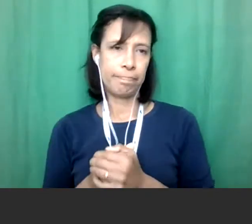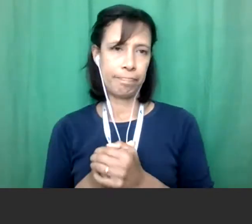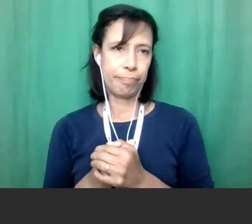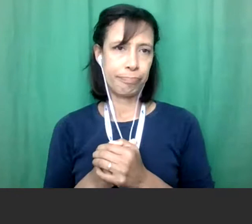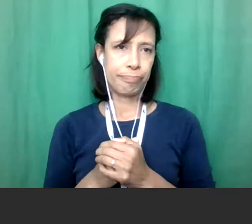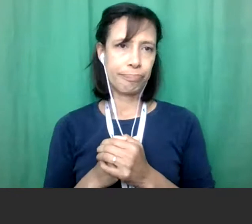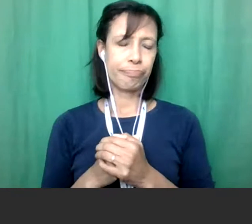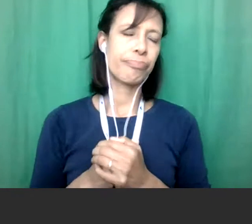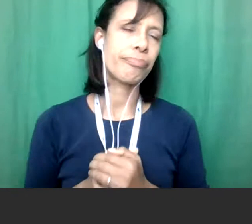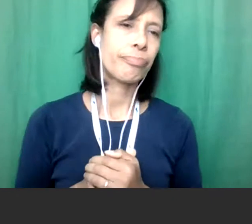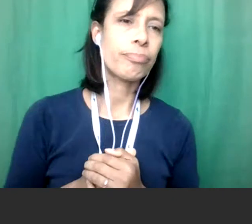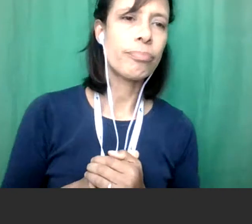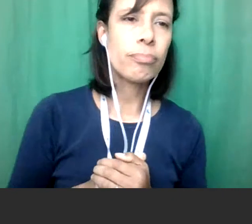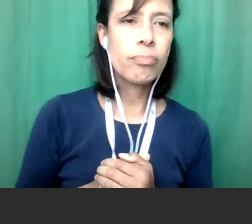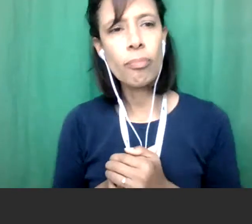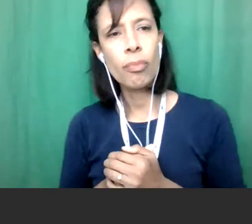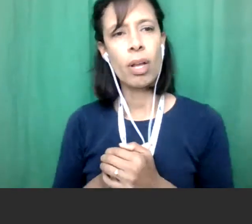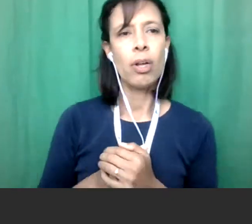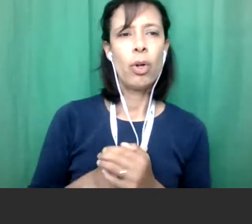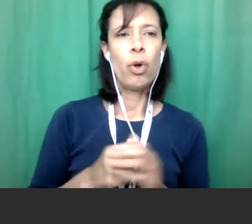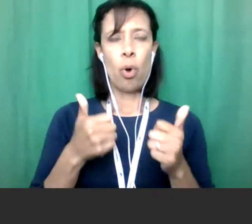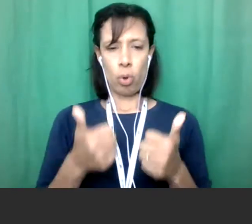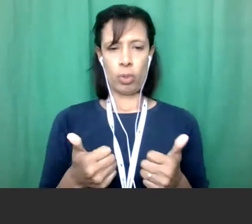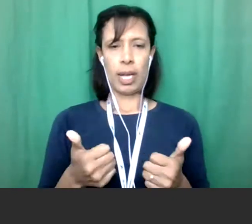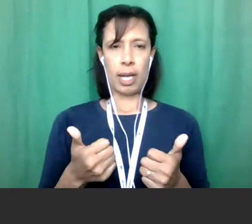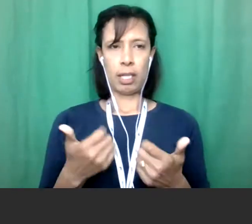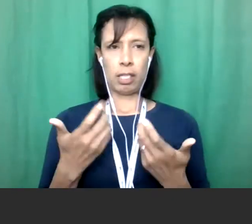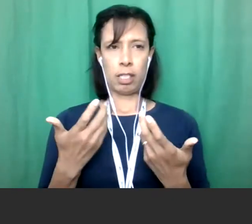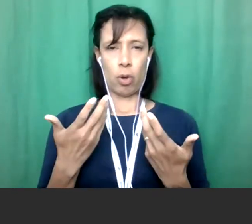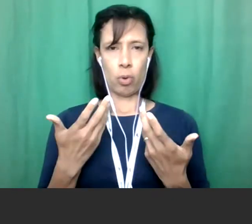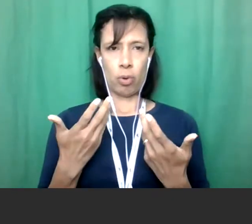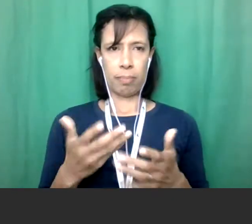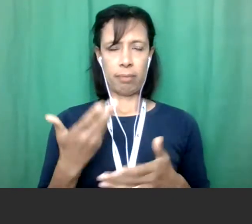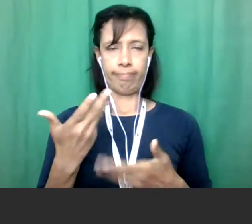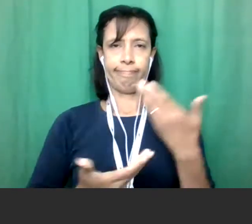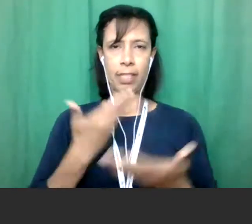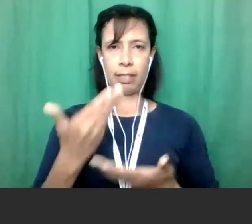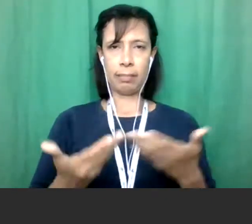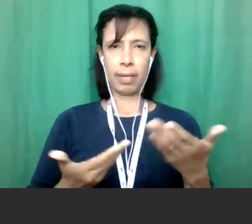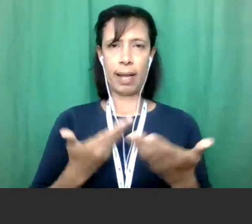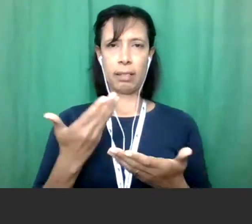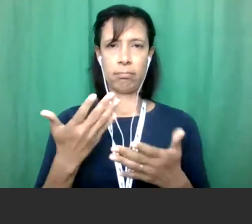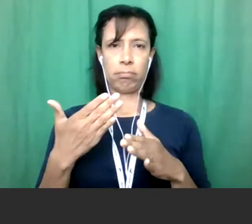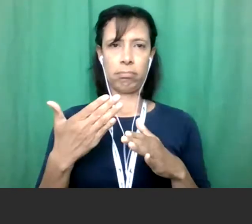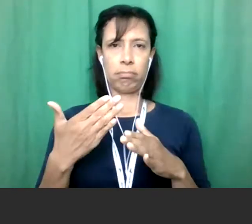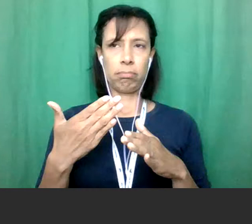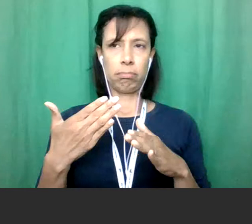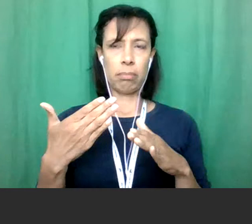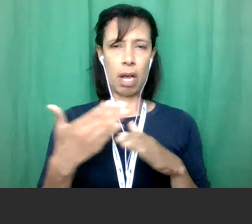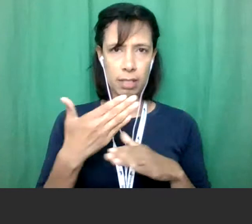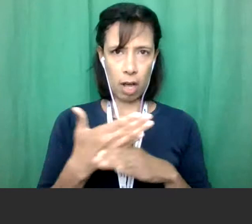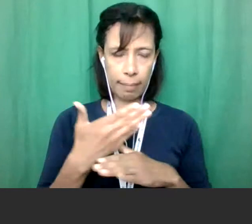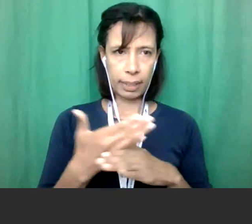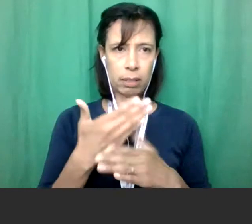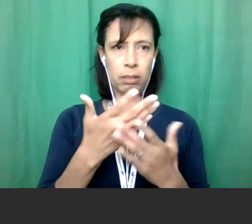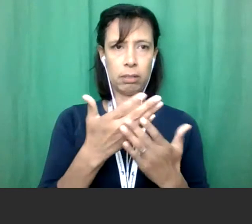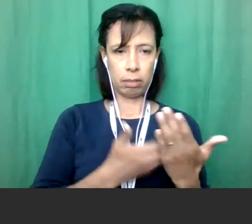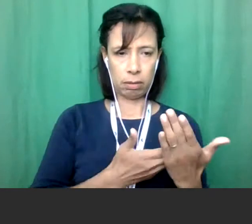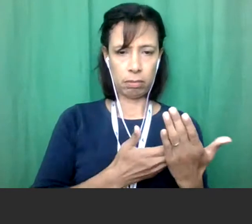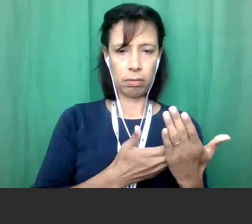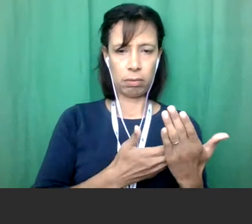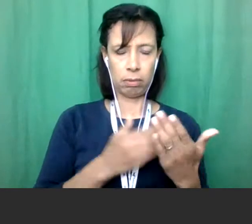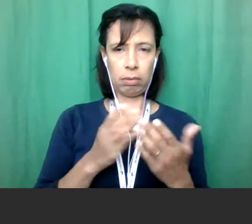Okay, so I've talked about the assignment. I've started to talk about